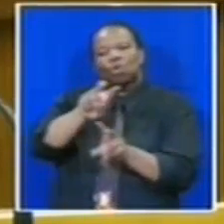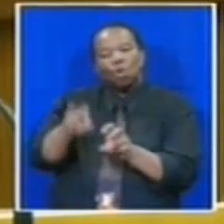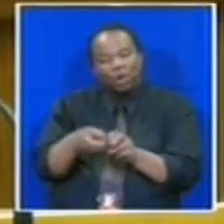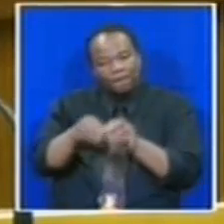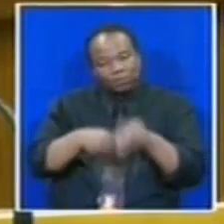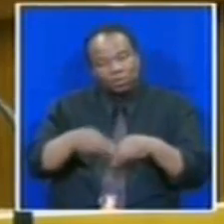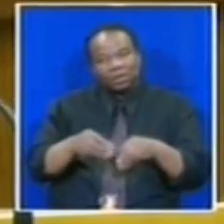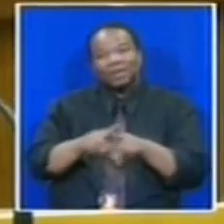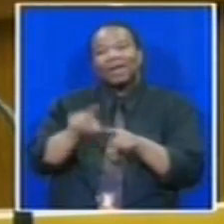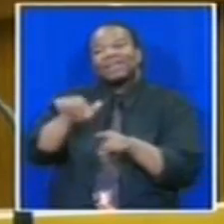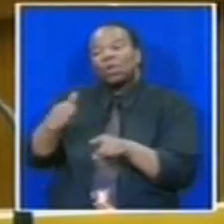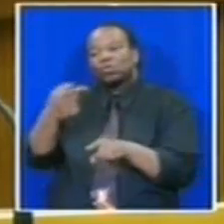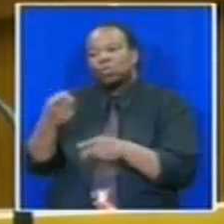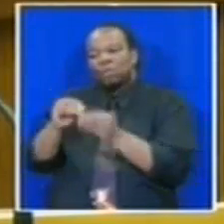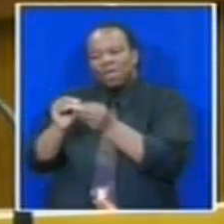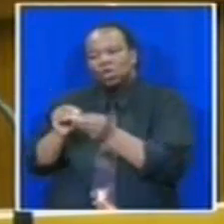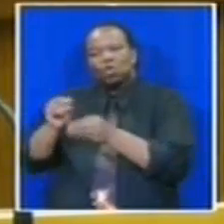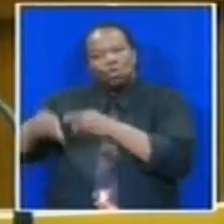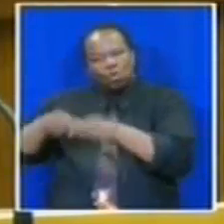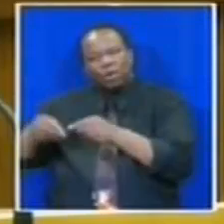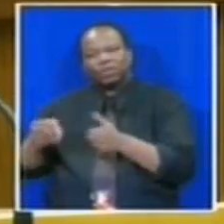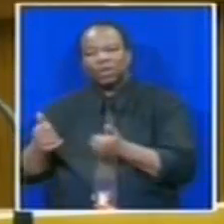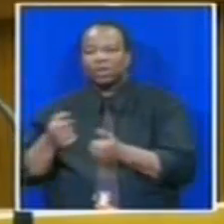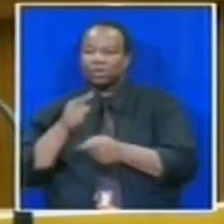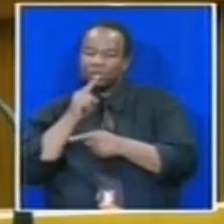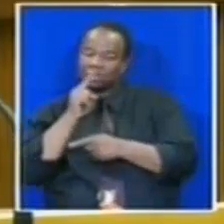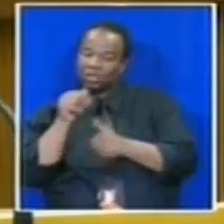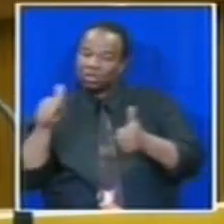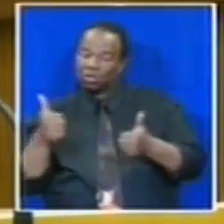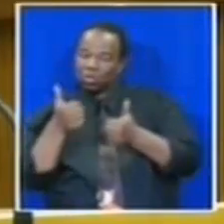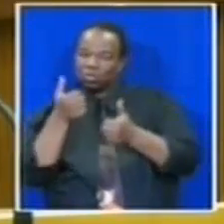who are corrupted." And that's a good signal to all of us and